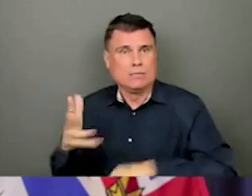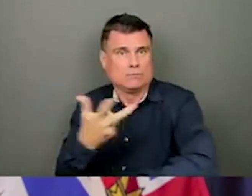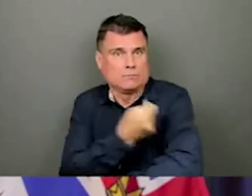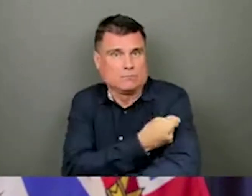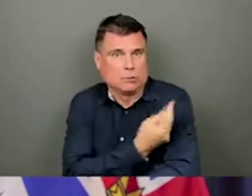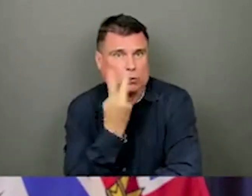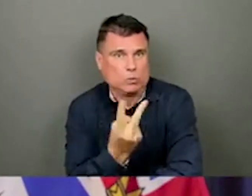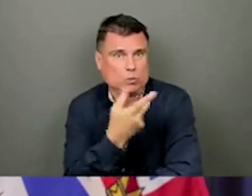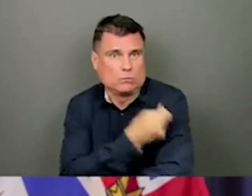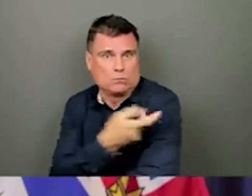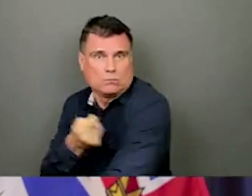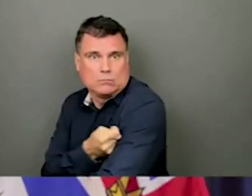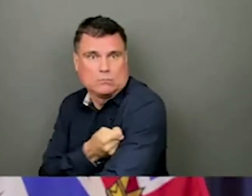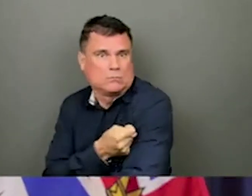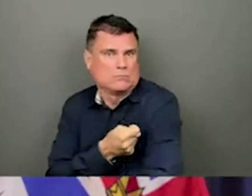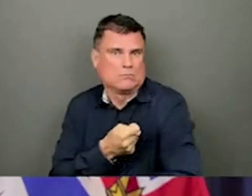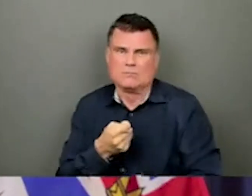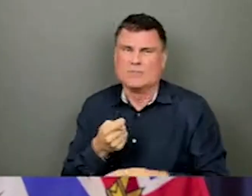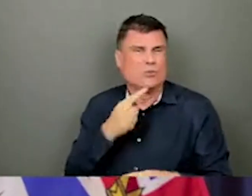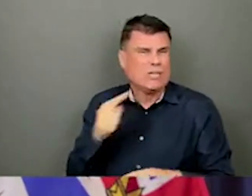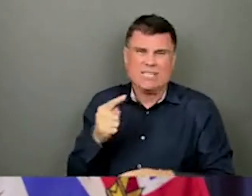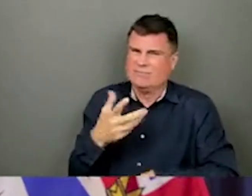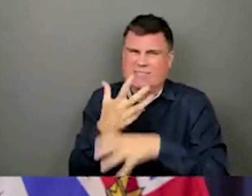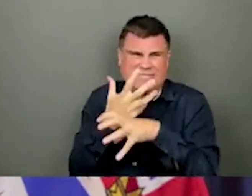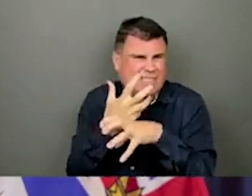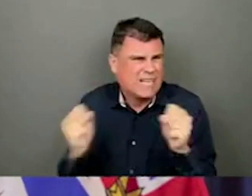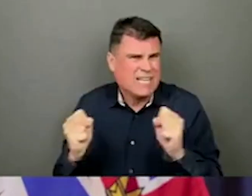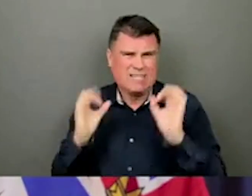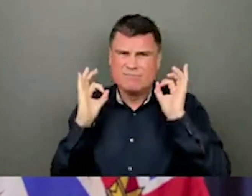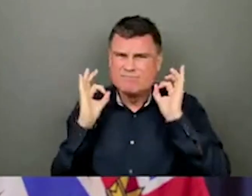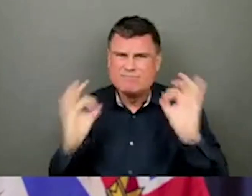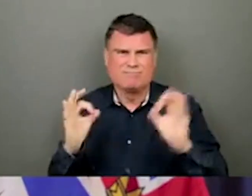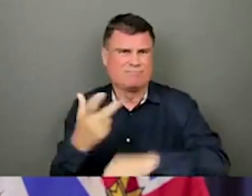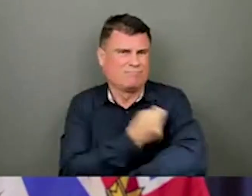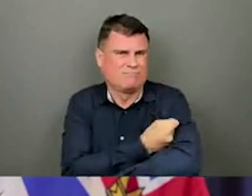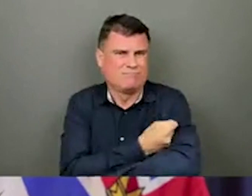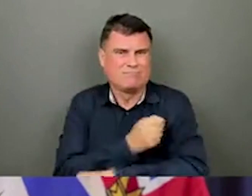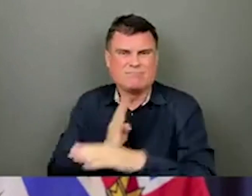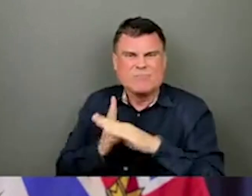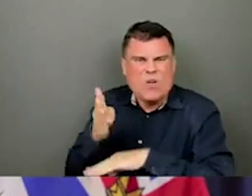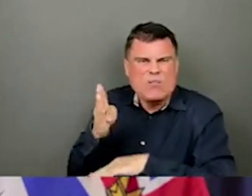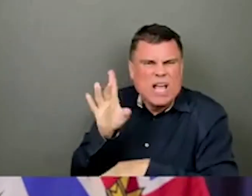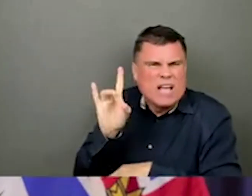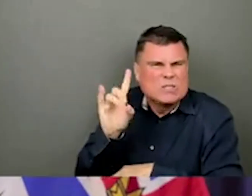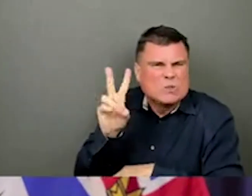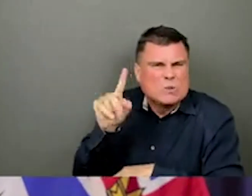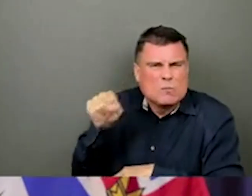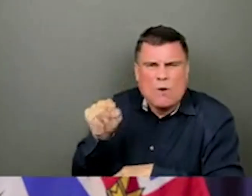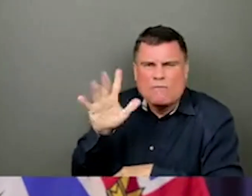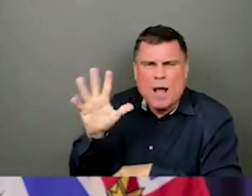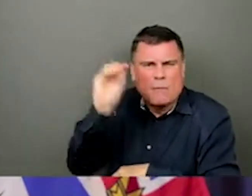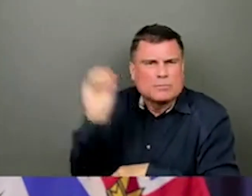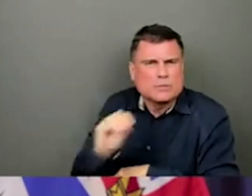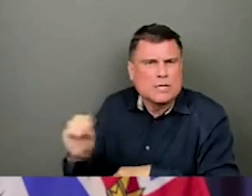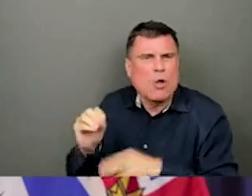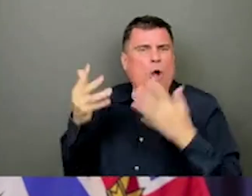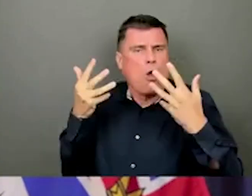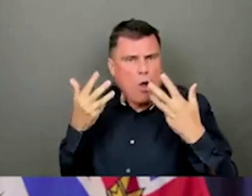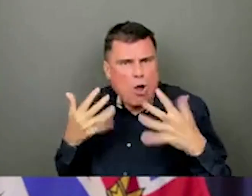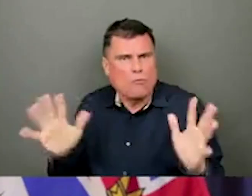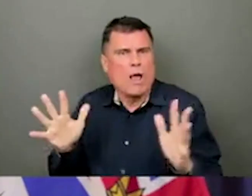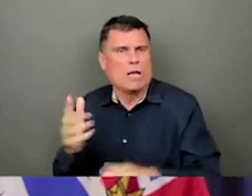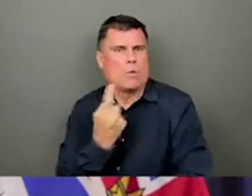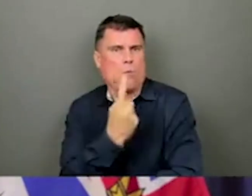approved, safe, and effective vaccines. Over 82.5%, I think, have already had a first dose.